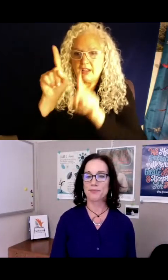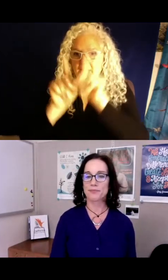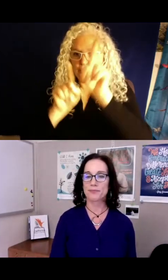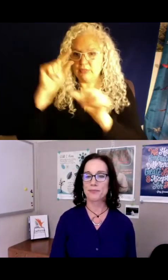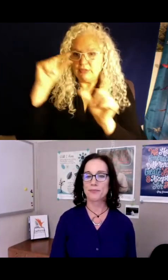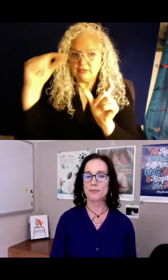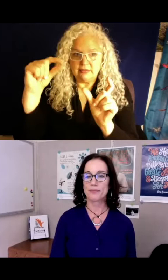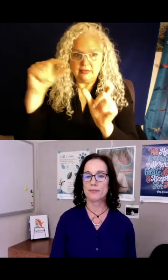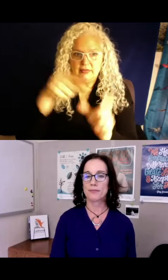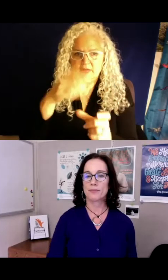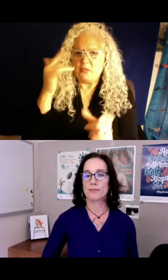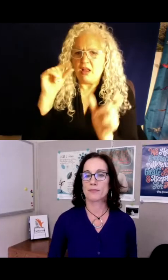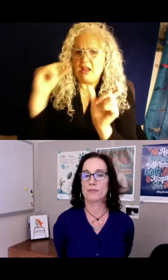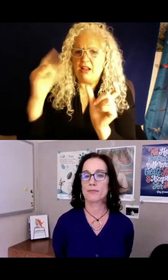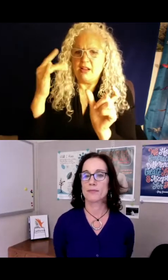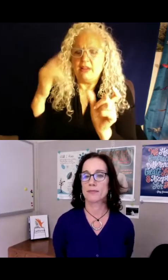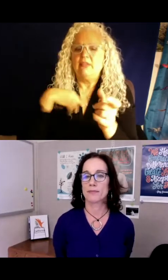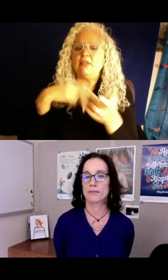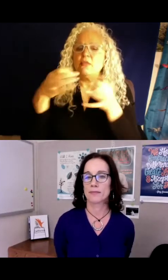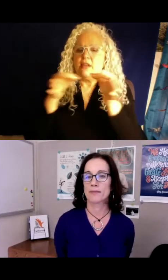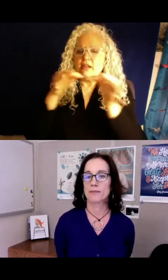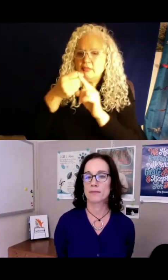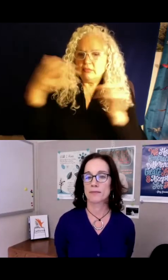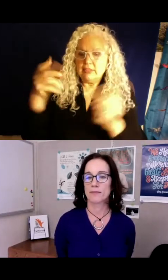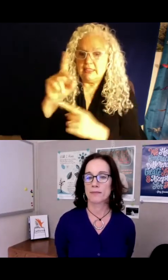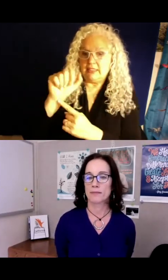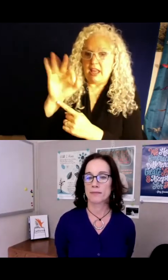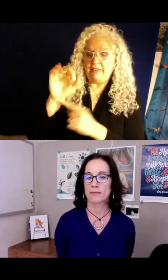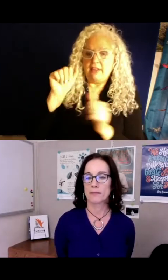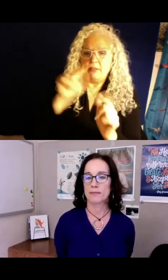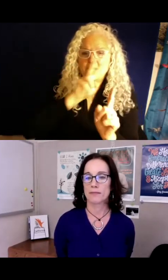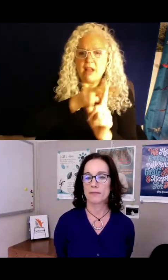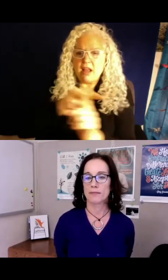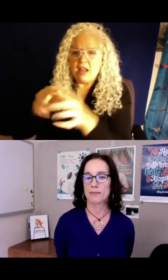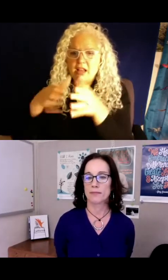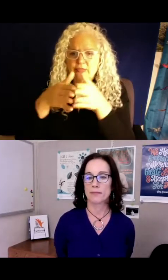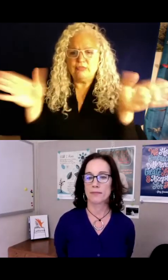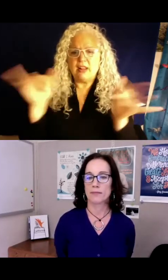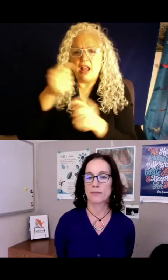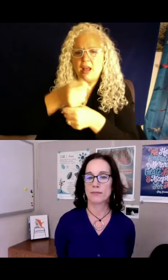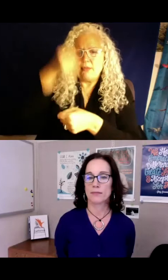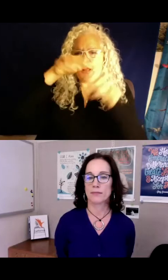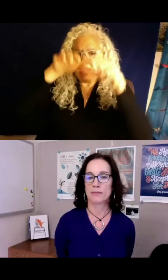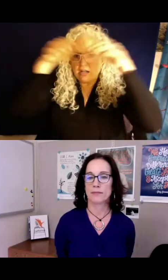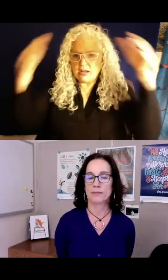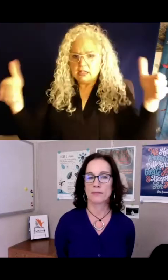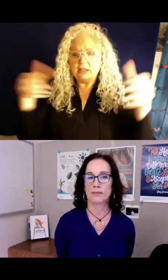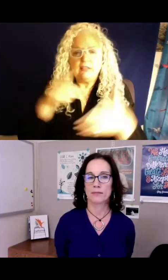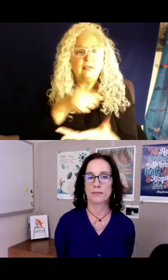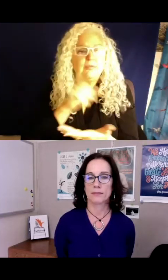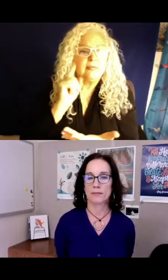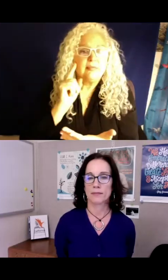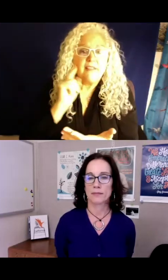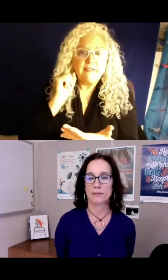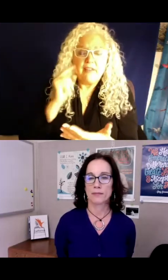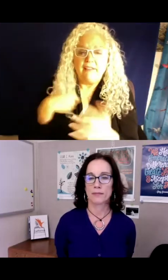this word deaf, I just wanted to expand on that term deaf. It can be